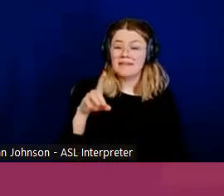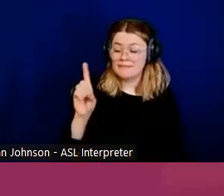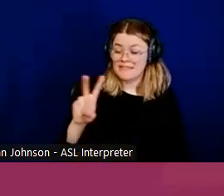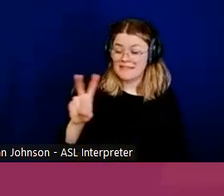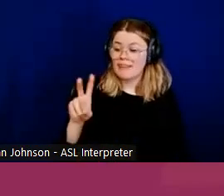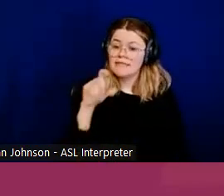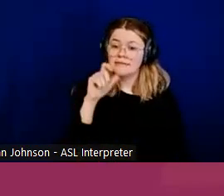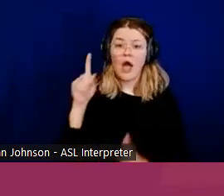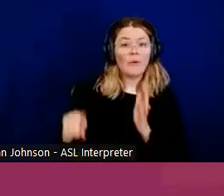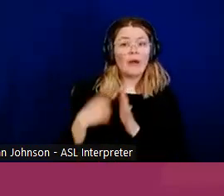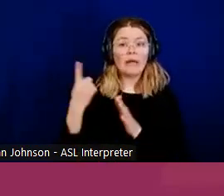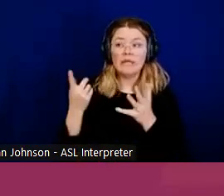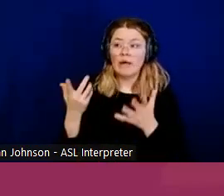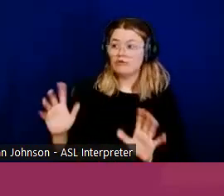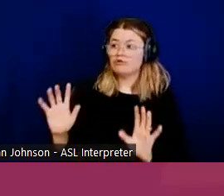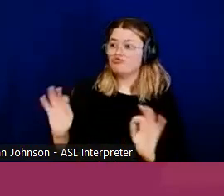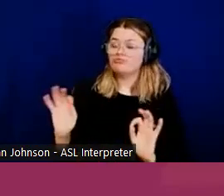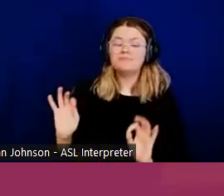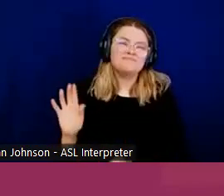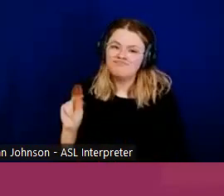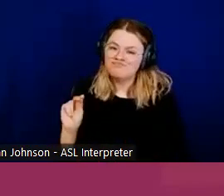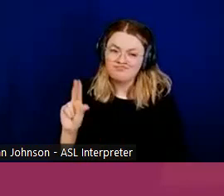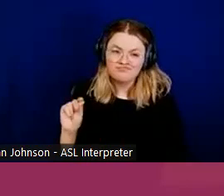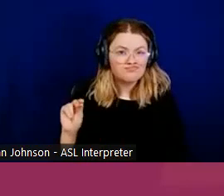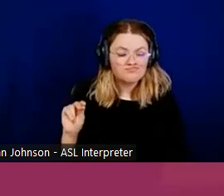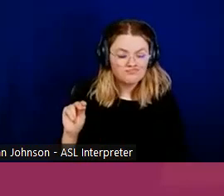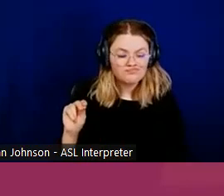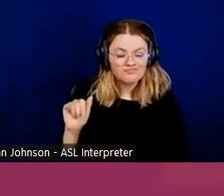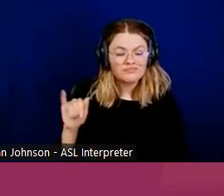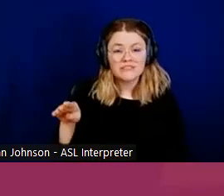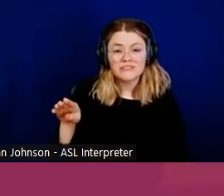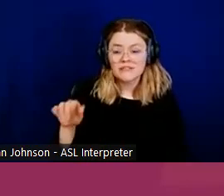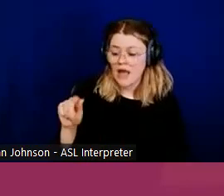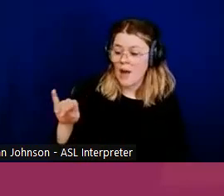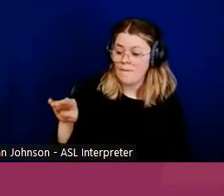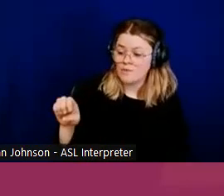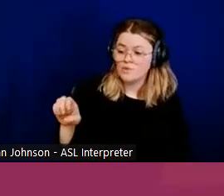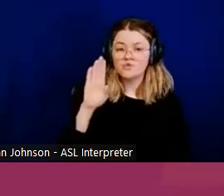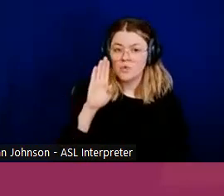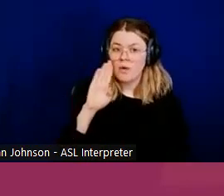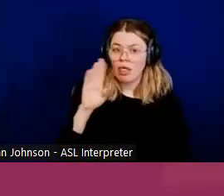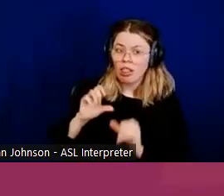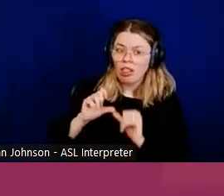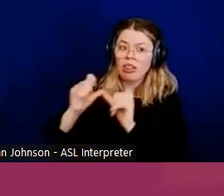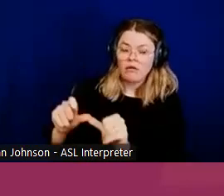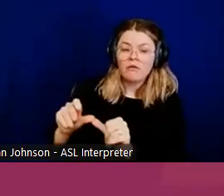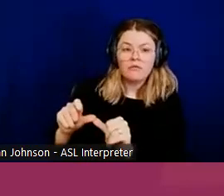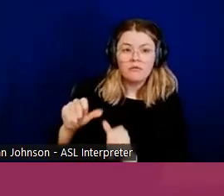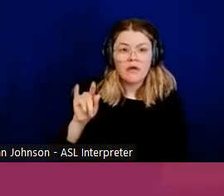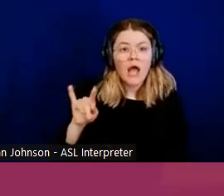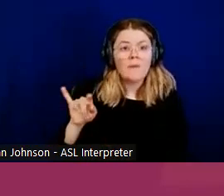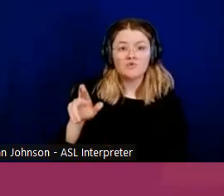thing. An abuser, does not only hurt you once. The abuser will